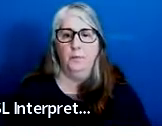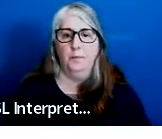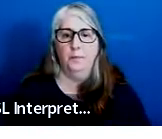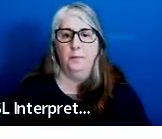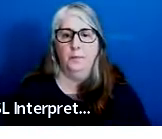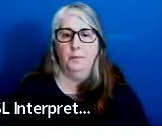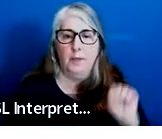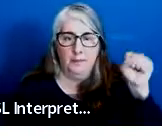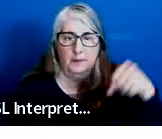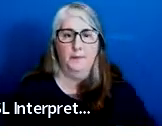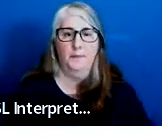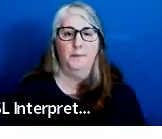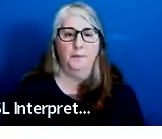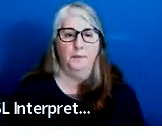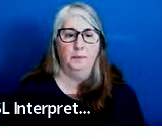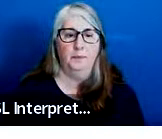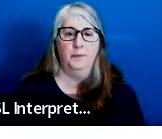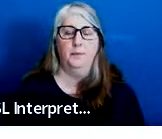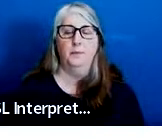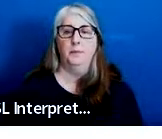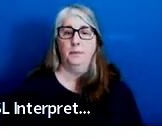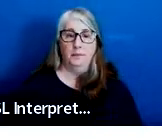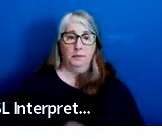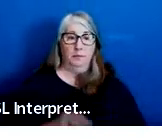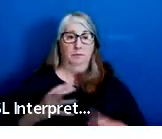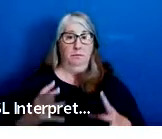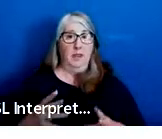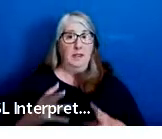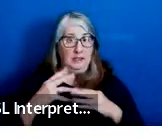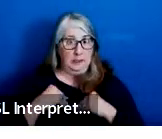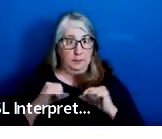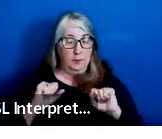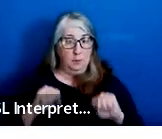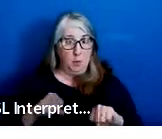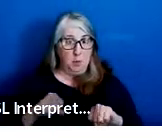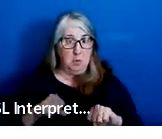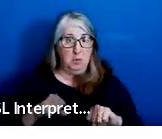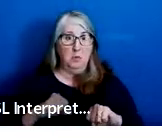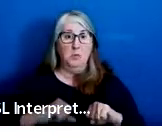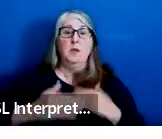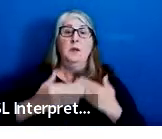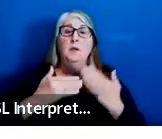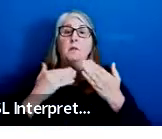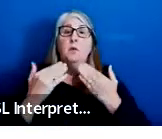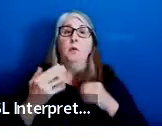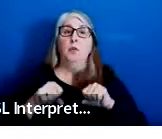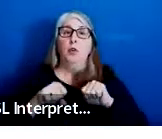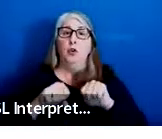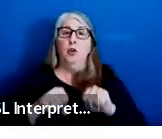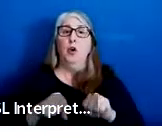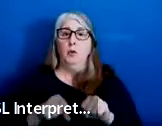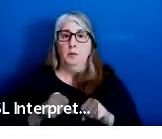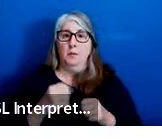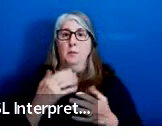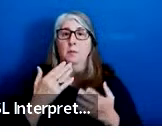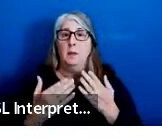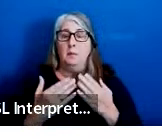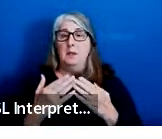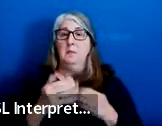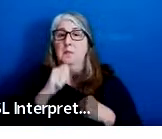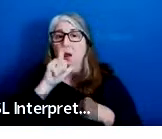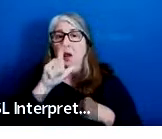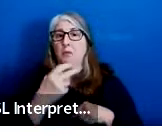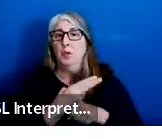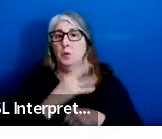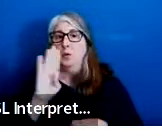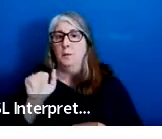Yes. Yep, it's fully acceptable. Even though we do encourage for you to utilize your cart, may save on a few of those yard trim bags, you still